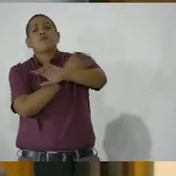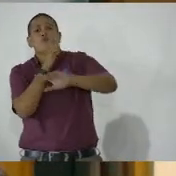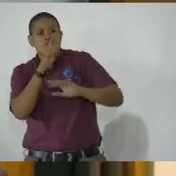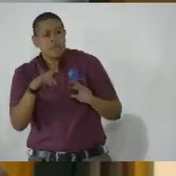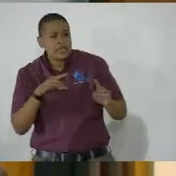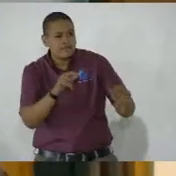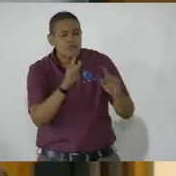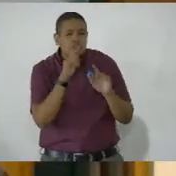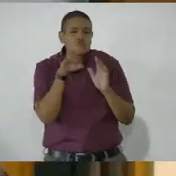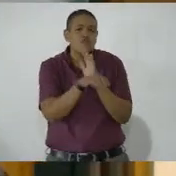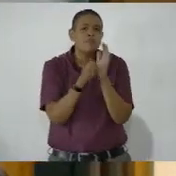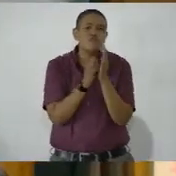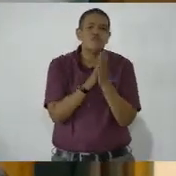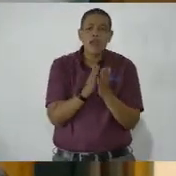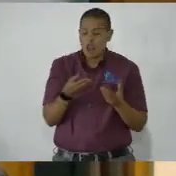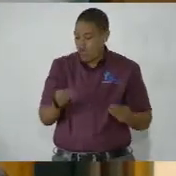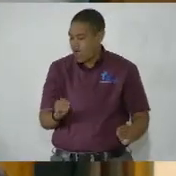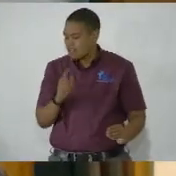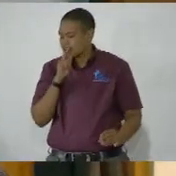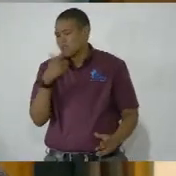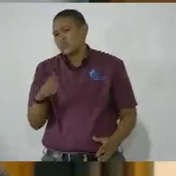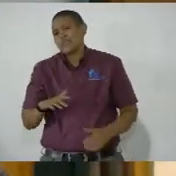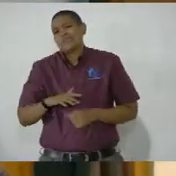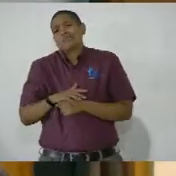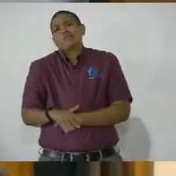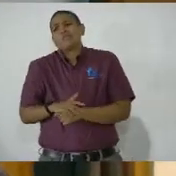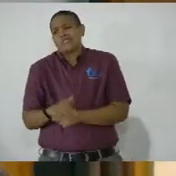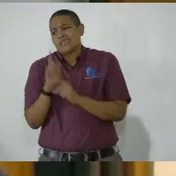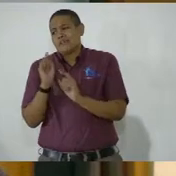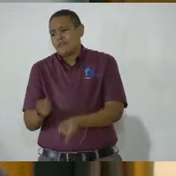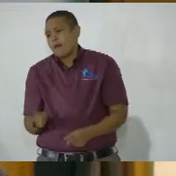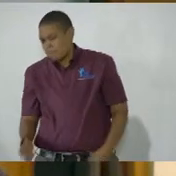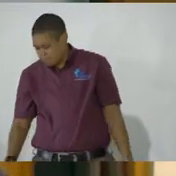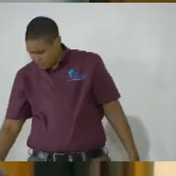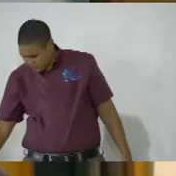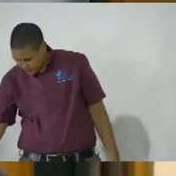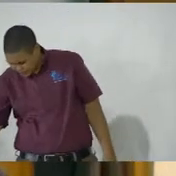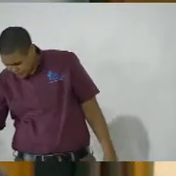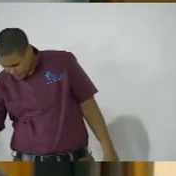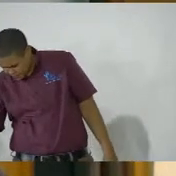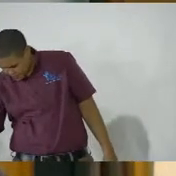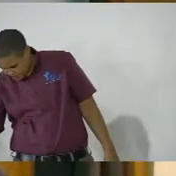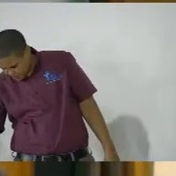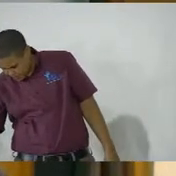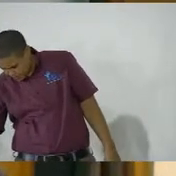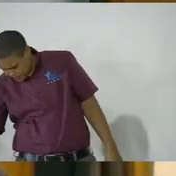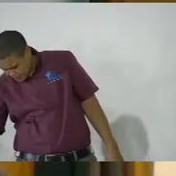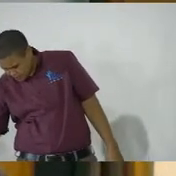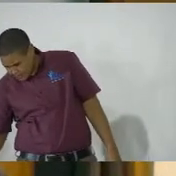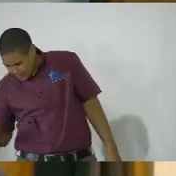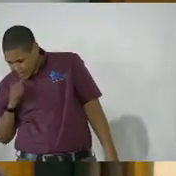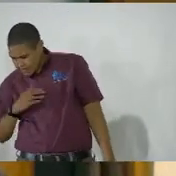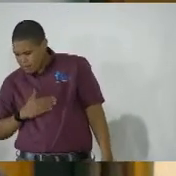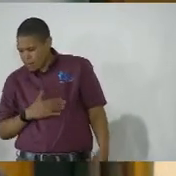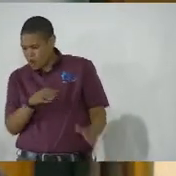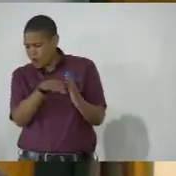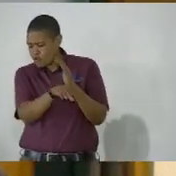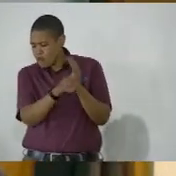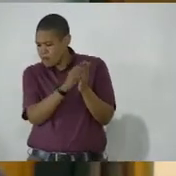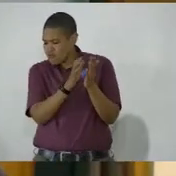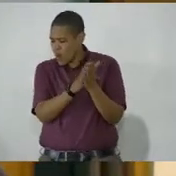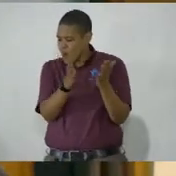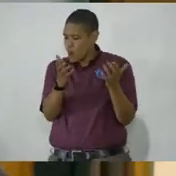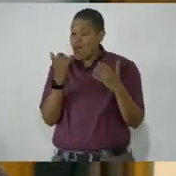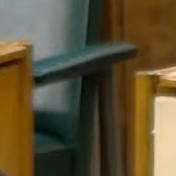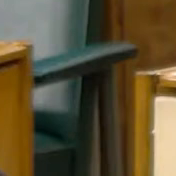Office? They are coming under tremendous pressure, Madam Speaker, the Criminal Records Office. Everybody wants a criminal record. Even if they have no